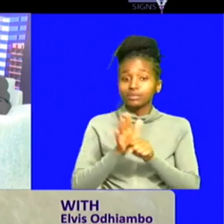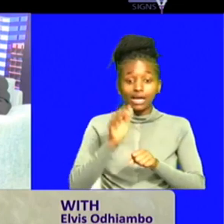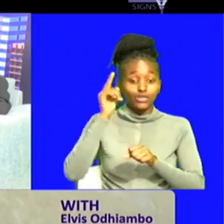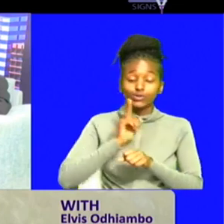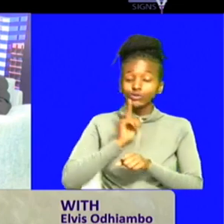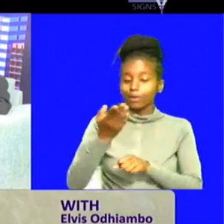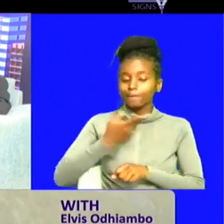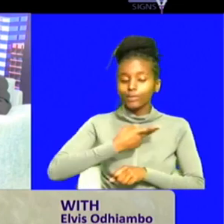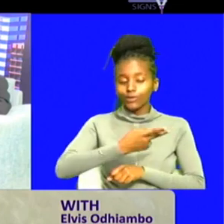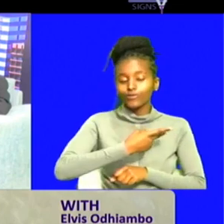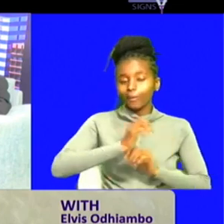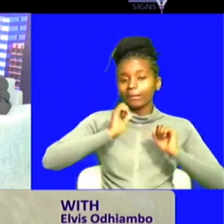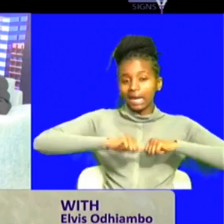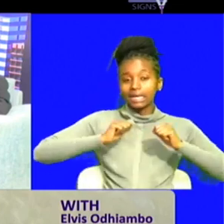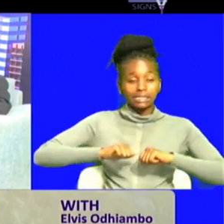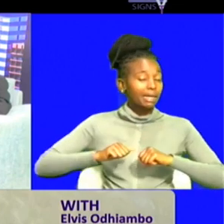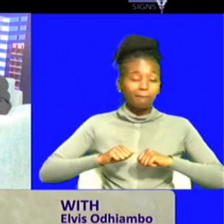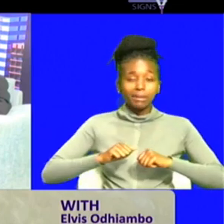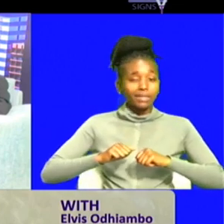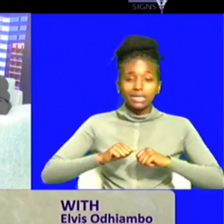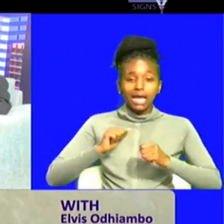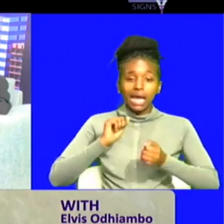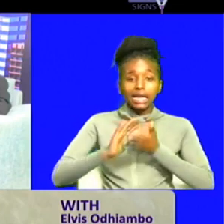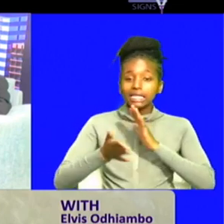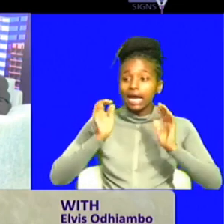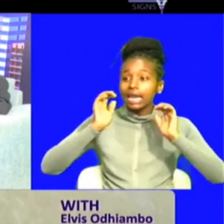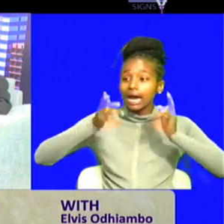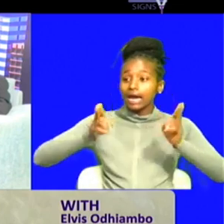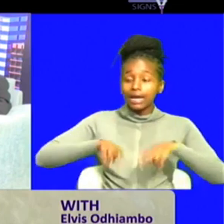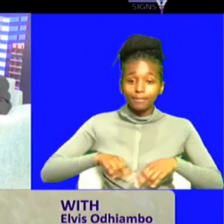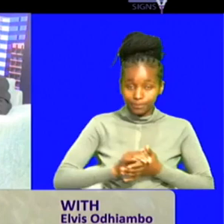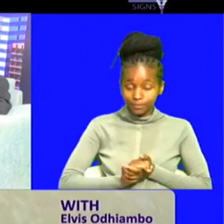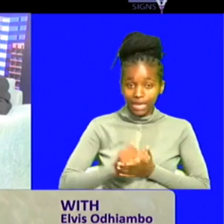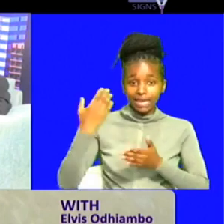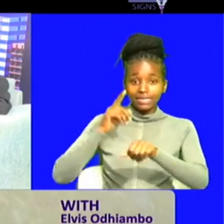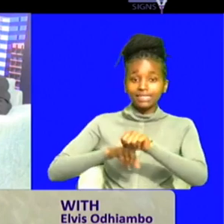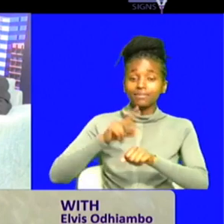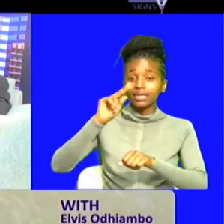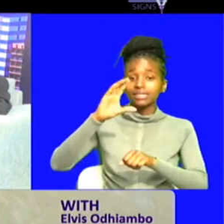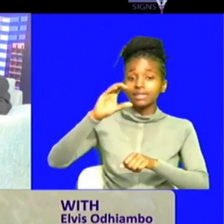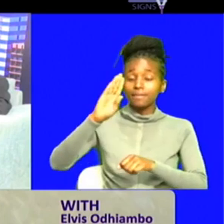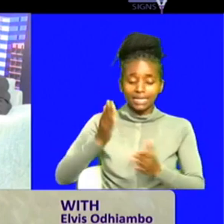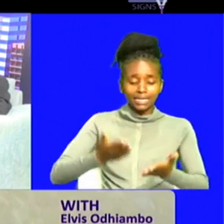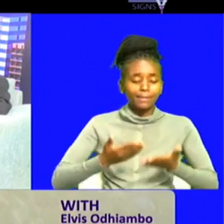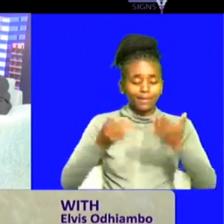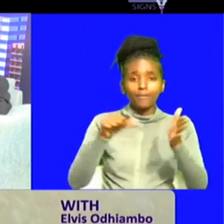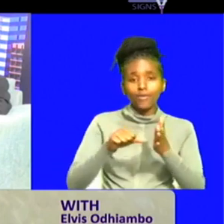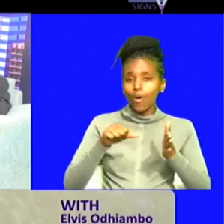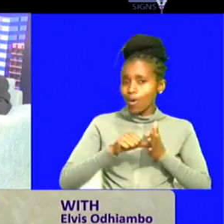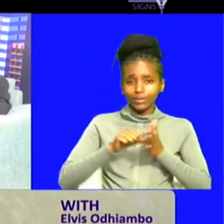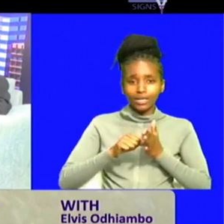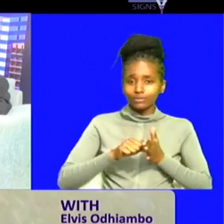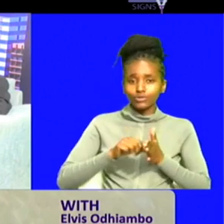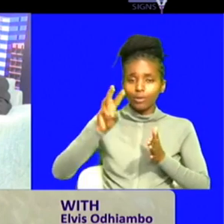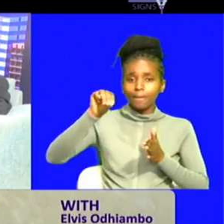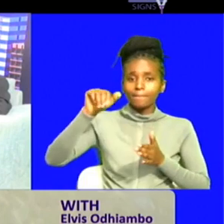with me tukisema anything can happen. Unajua, last time out, KCB really caused problems for Menengai Oilers, who ended